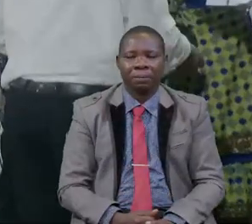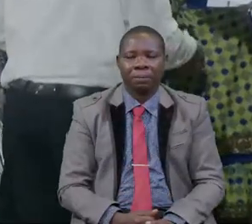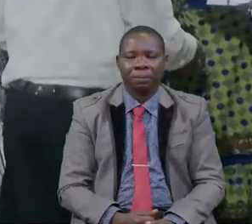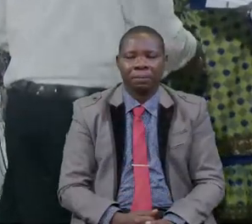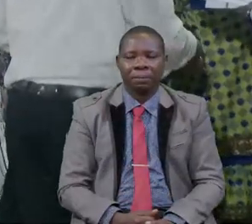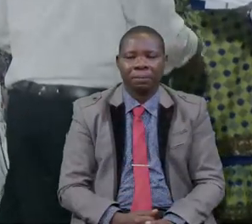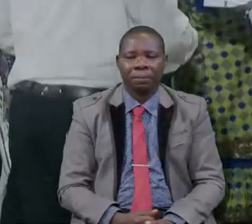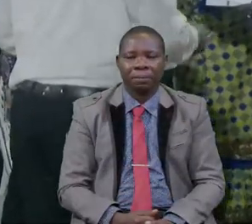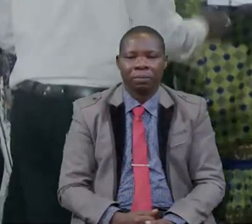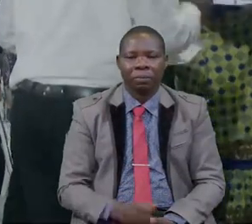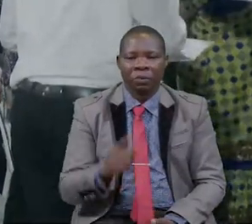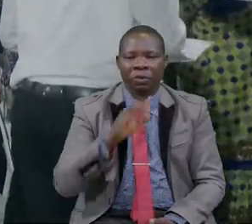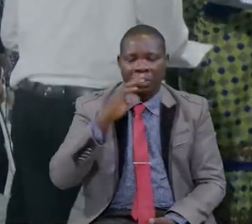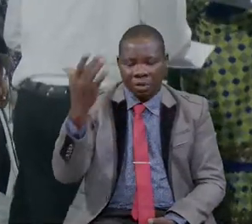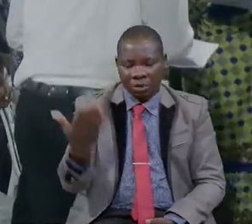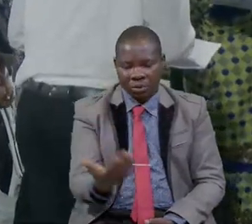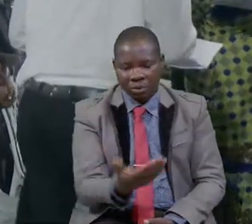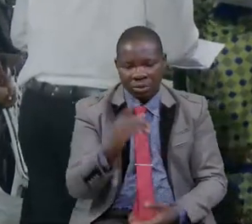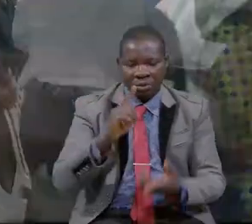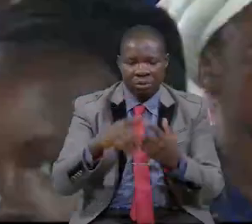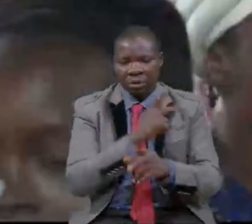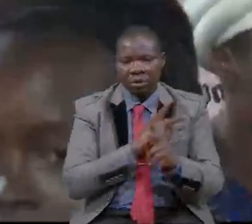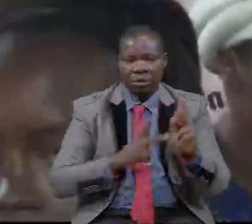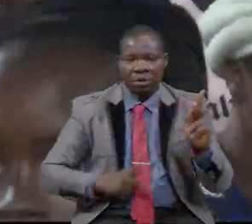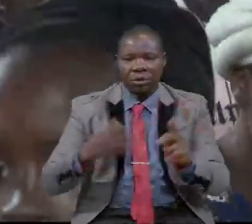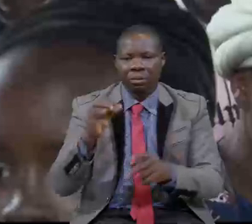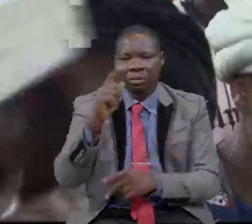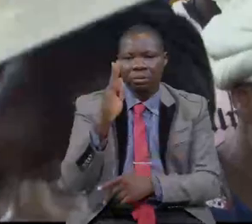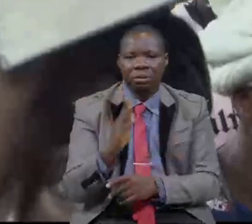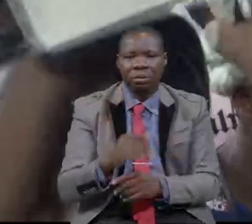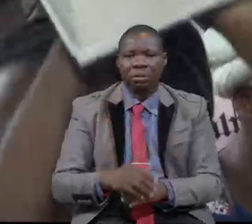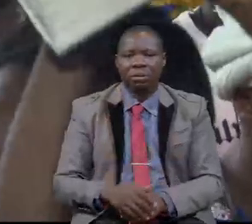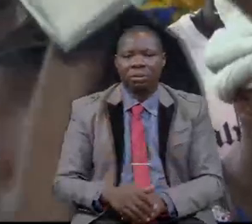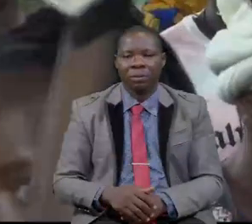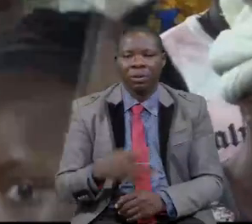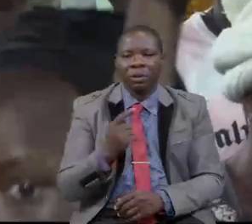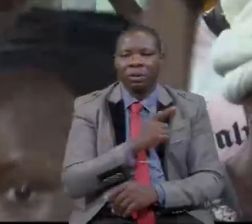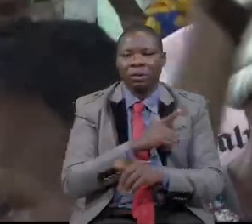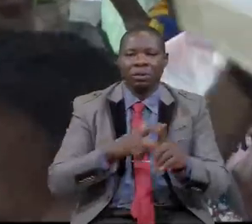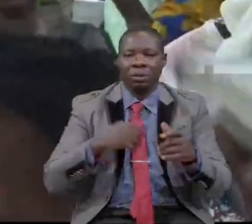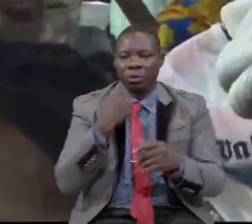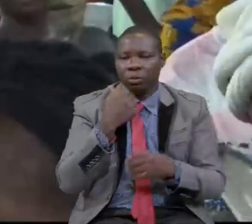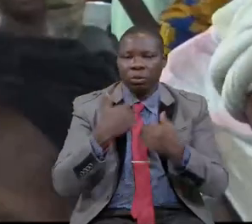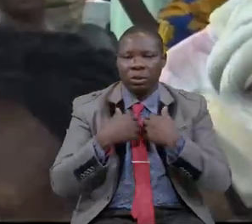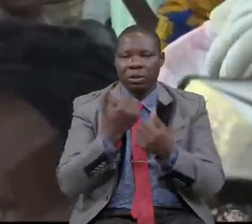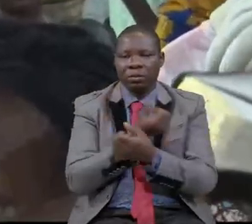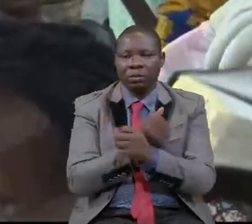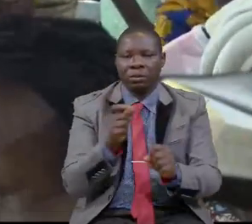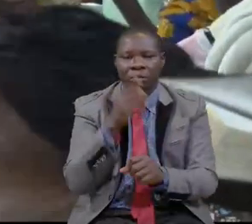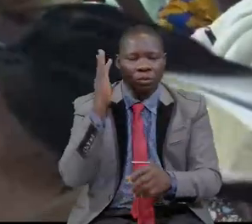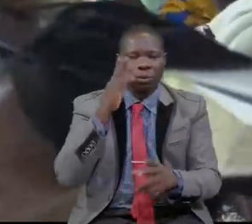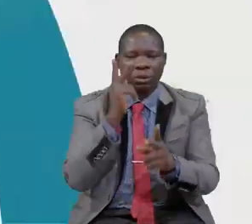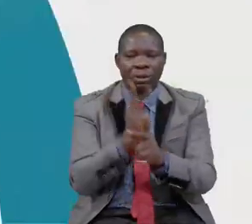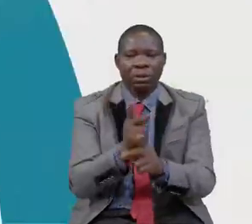You are welcome to the kingdom of God. The Lord who has saved you will keep you in Jesus'